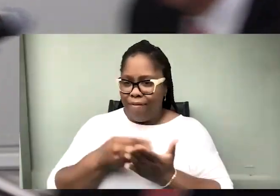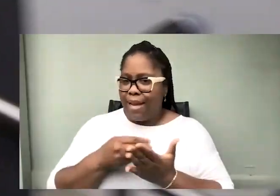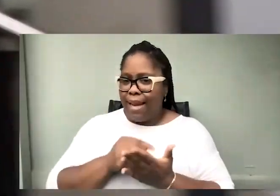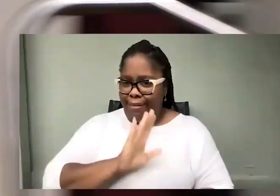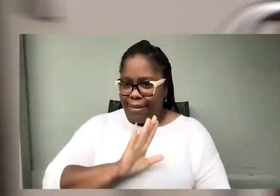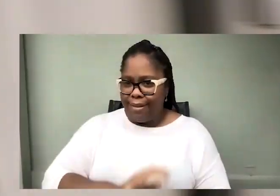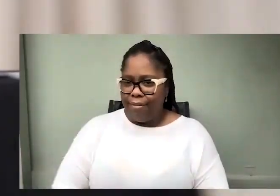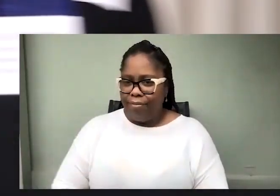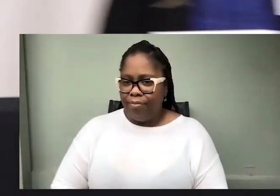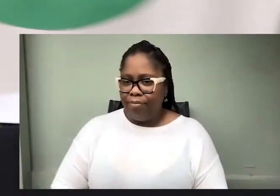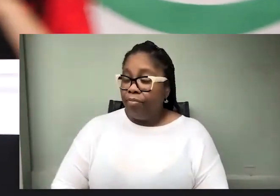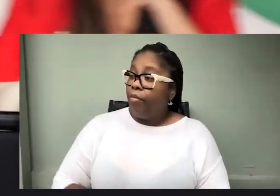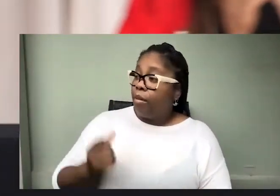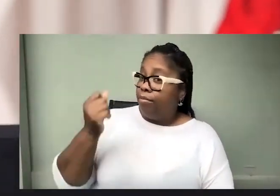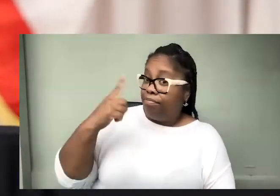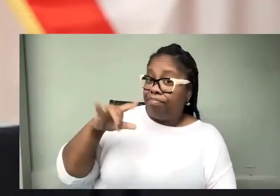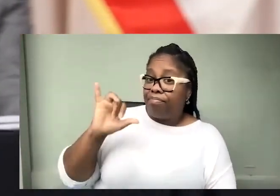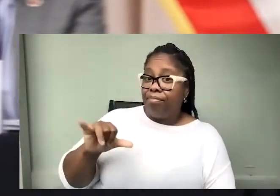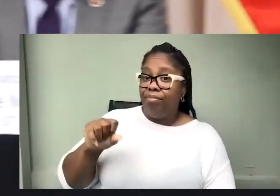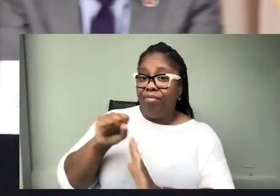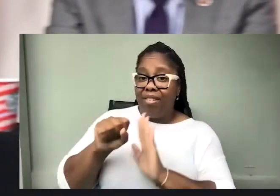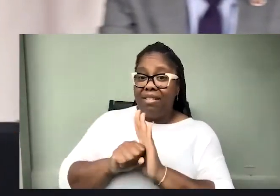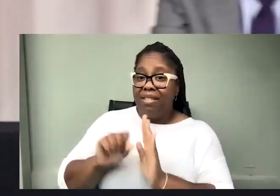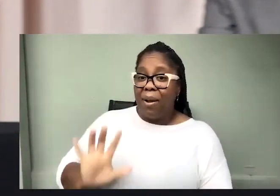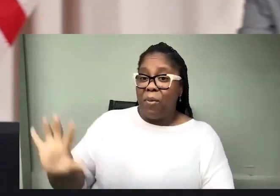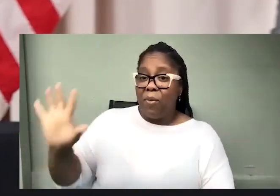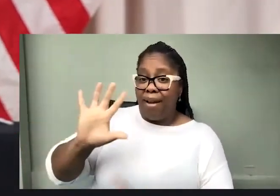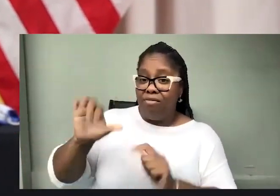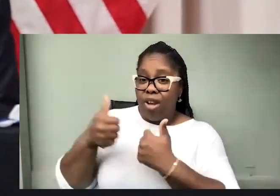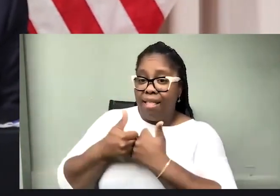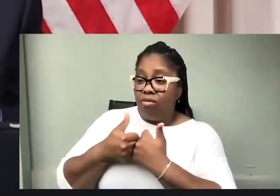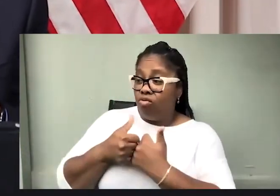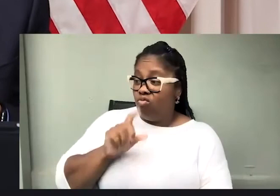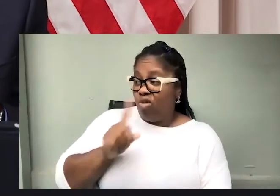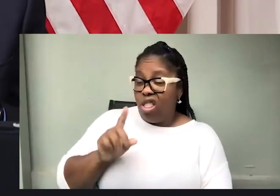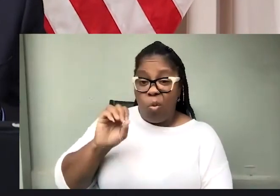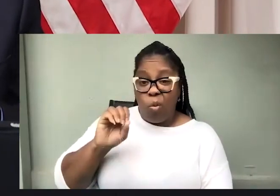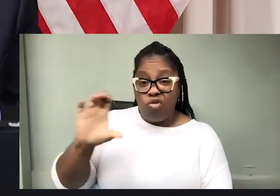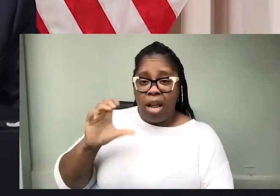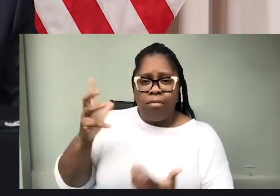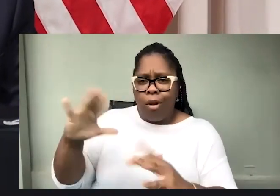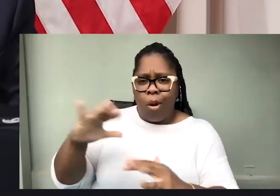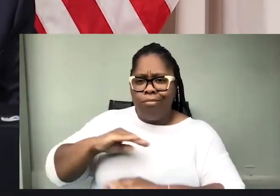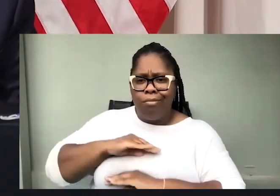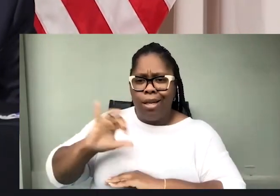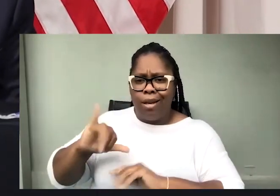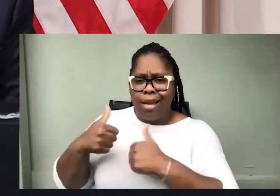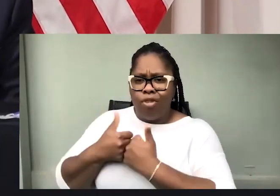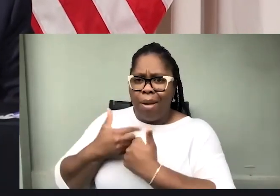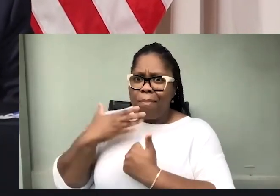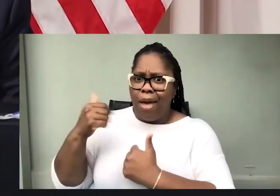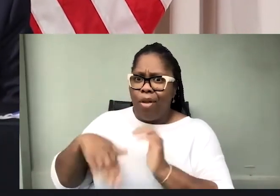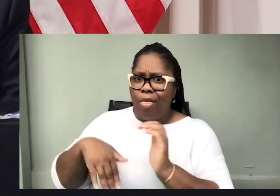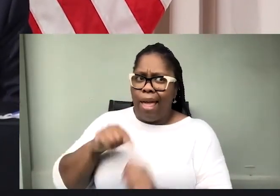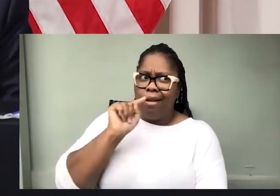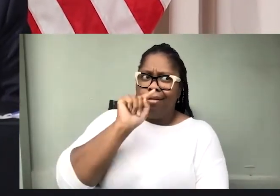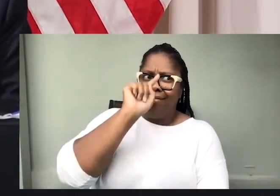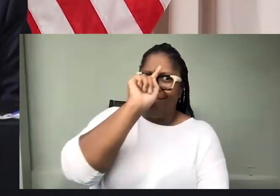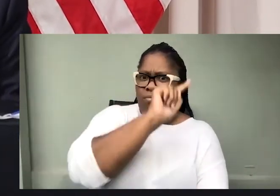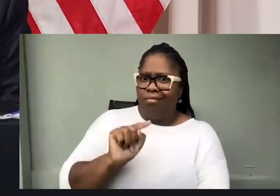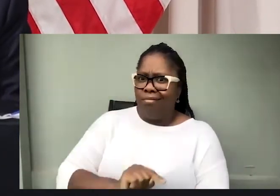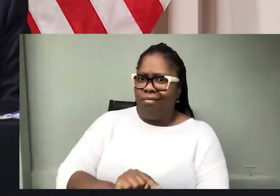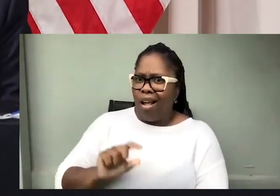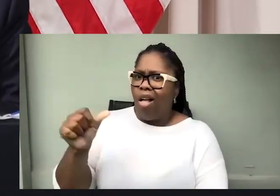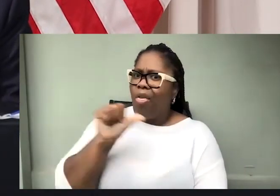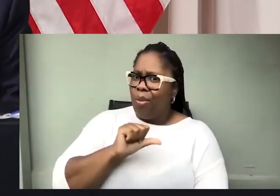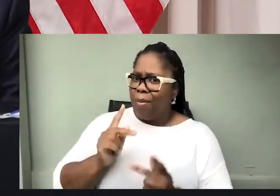Well, this is a statewide challenge. Orange County actually, in many respects, is meeting that challenge better than many areas in the state. But as I